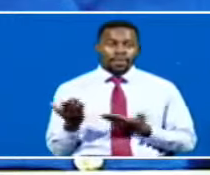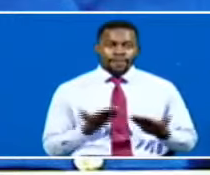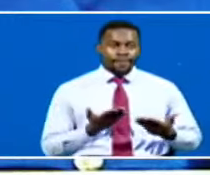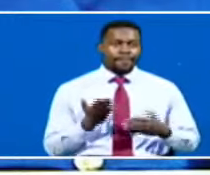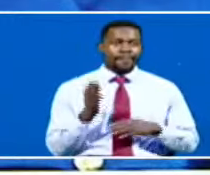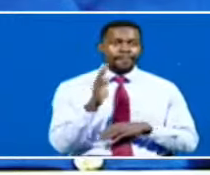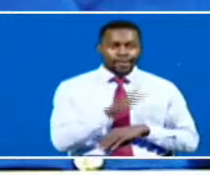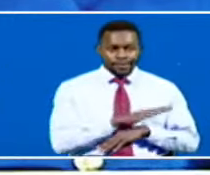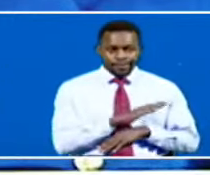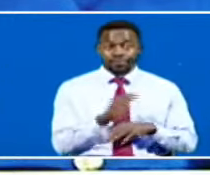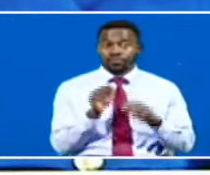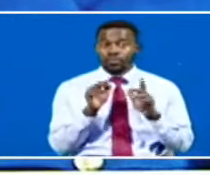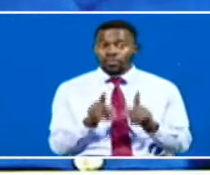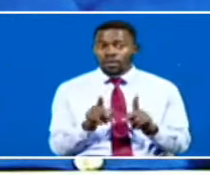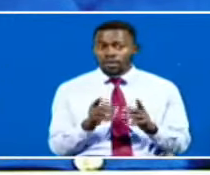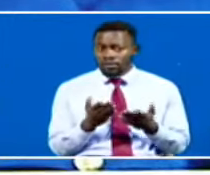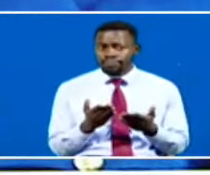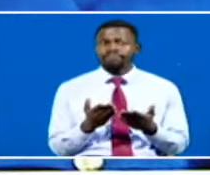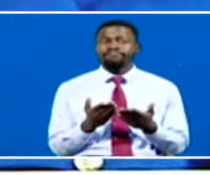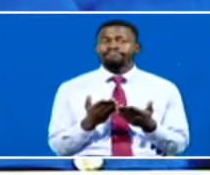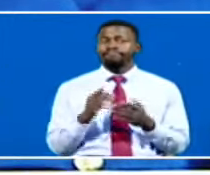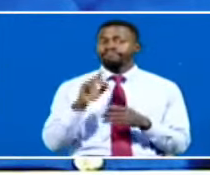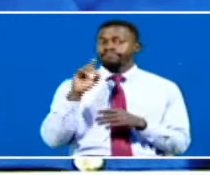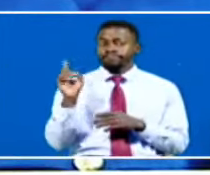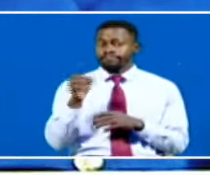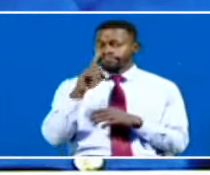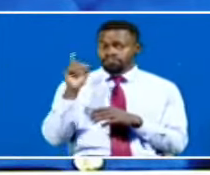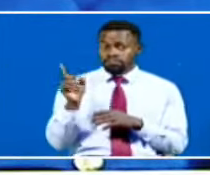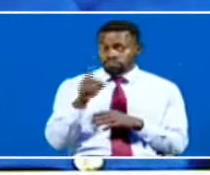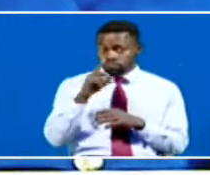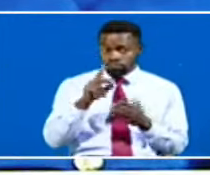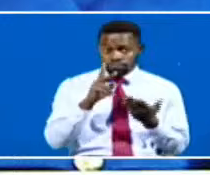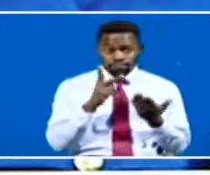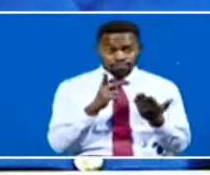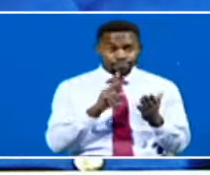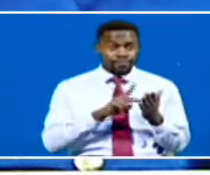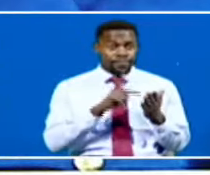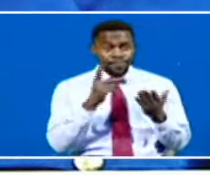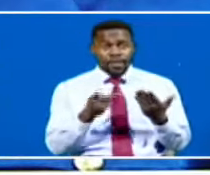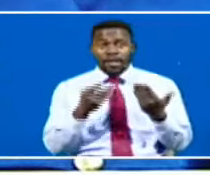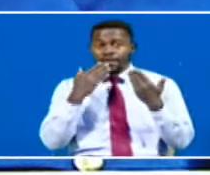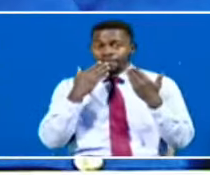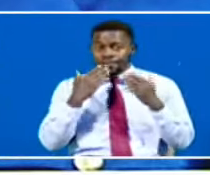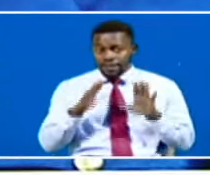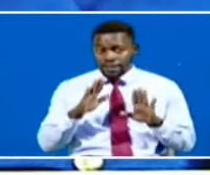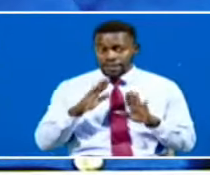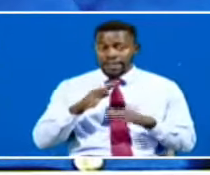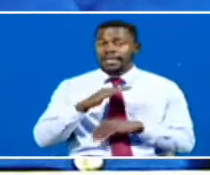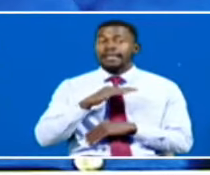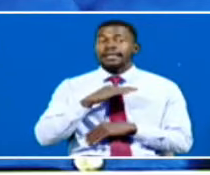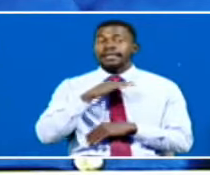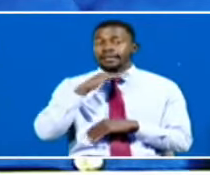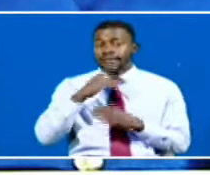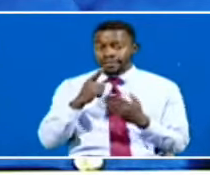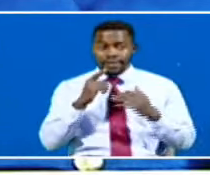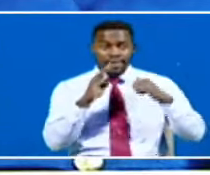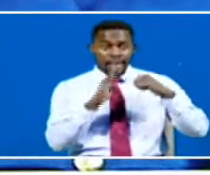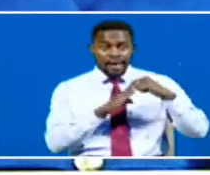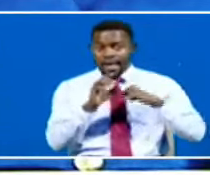back. Now, it has emerged that the ill-fated chopper that crashed, killing KDF boss General Francis Ogolla and nine